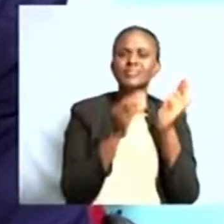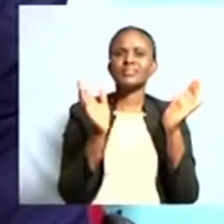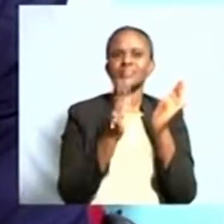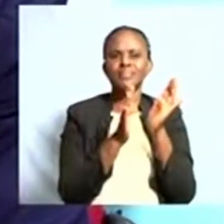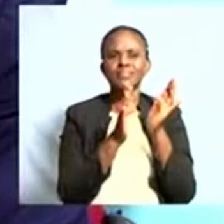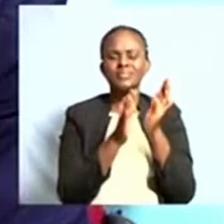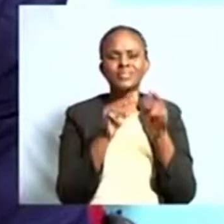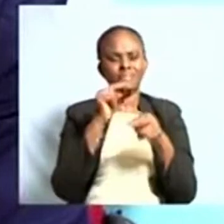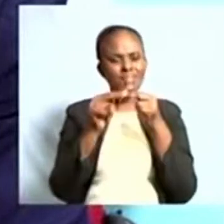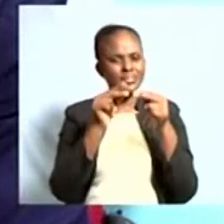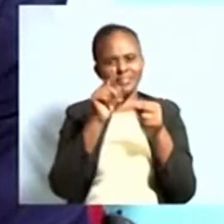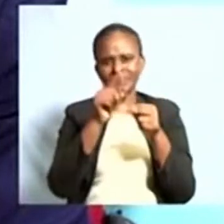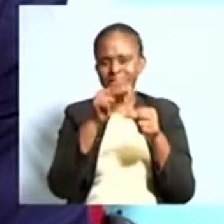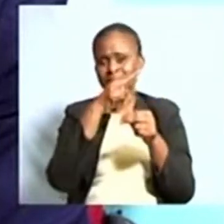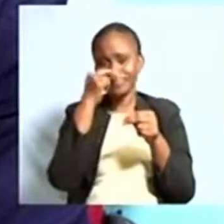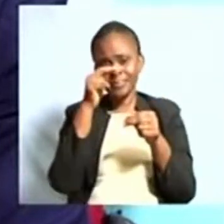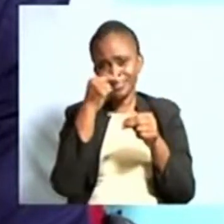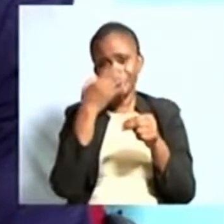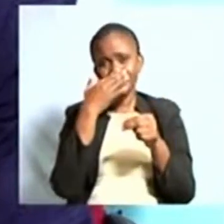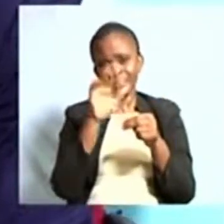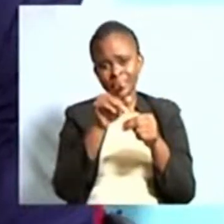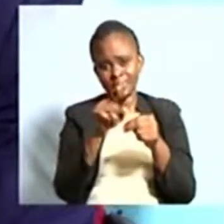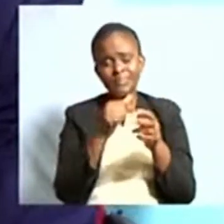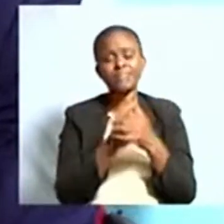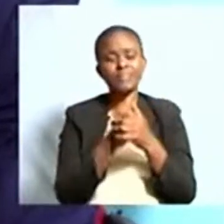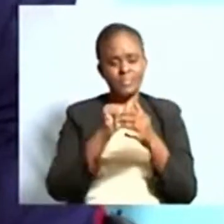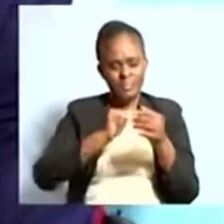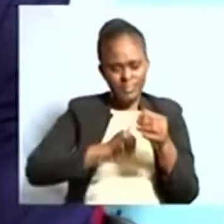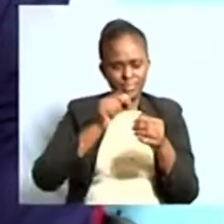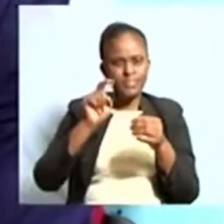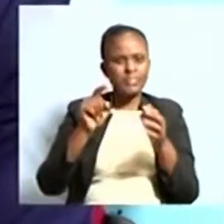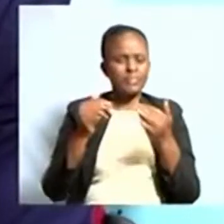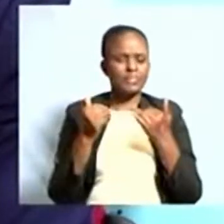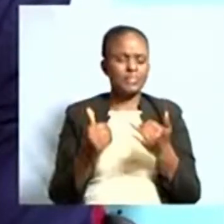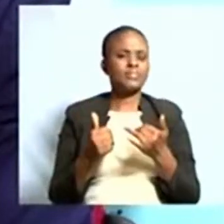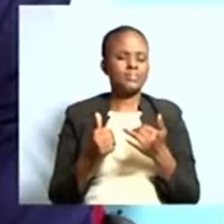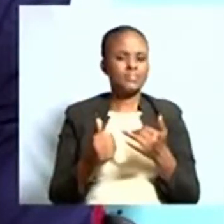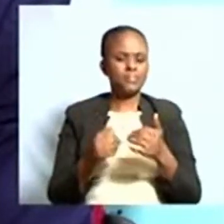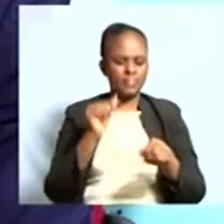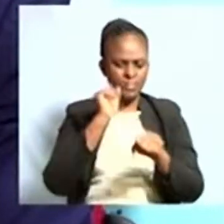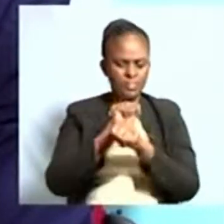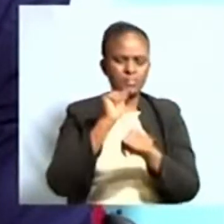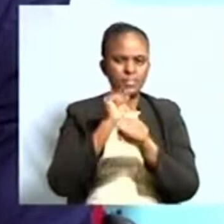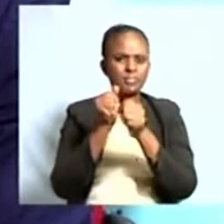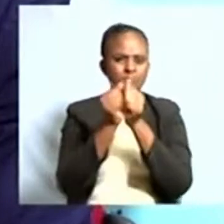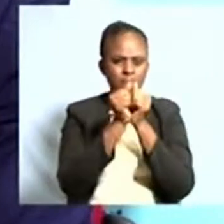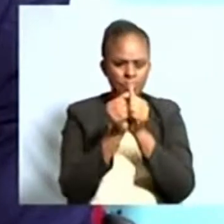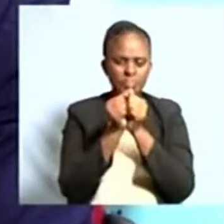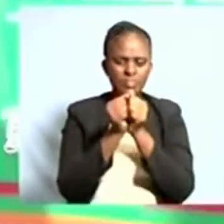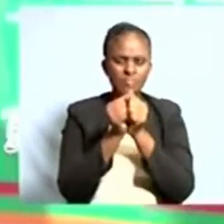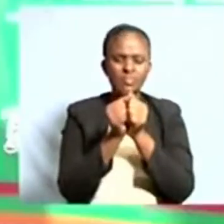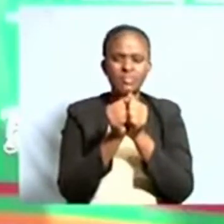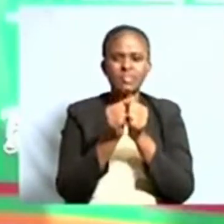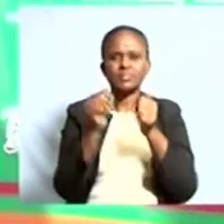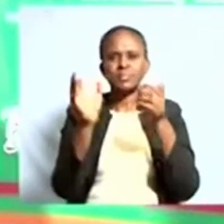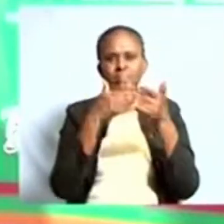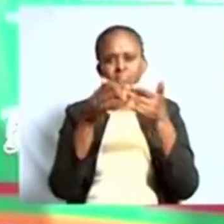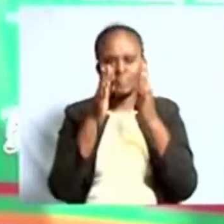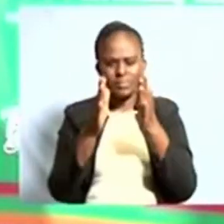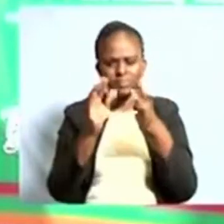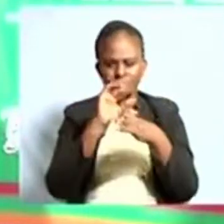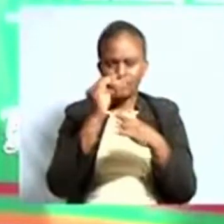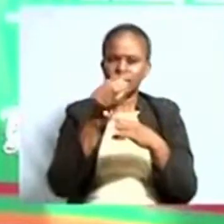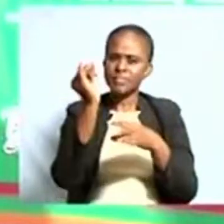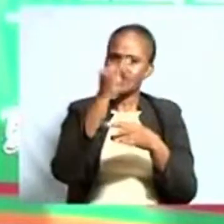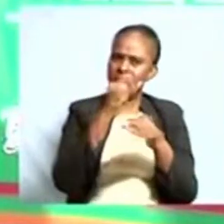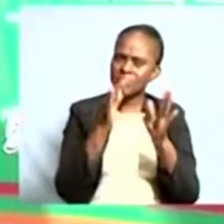an infringement. So how? So we need now to work with the right holders, or the musicians, or the